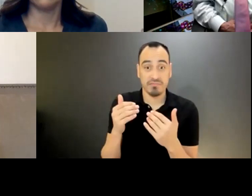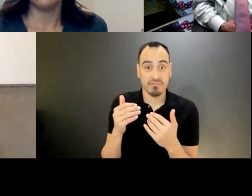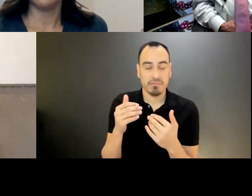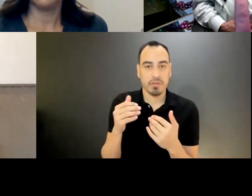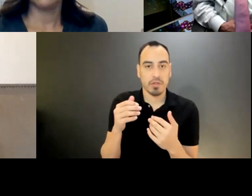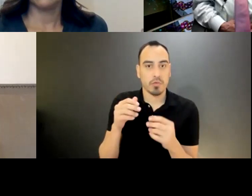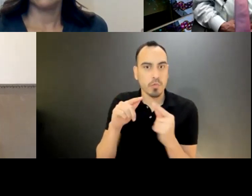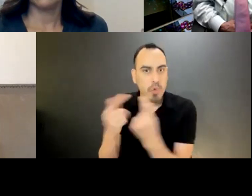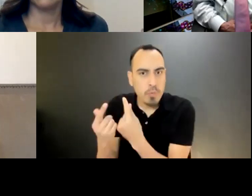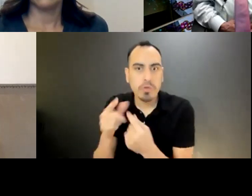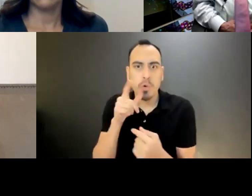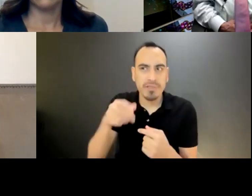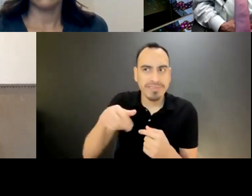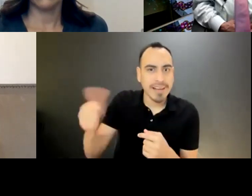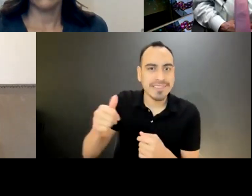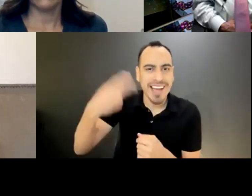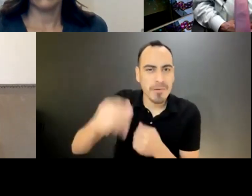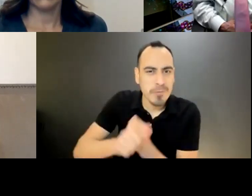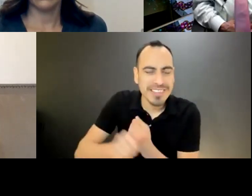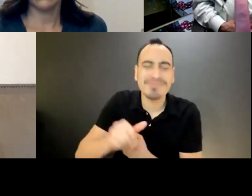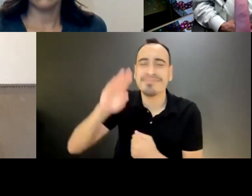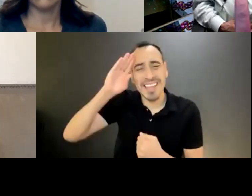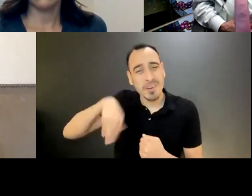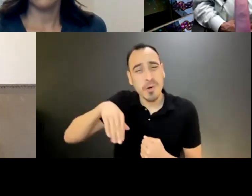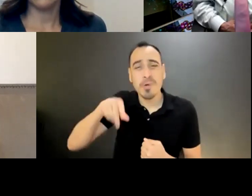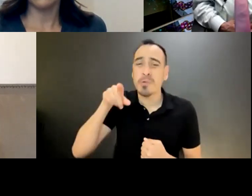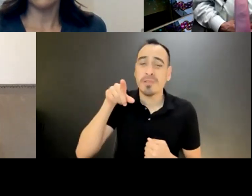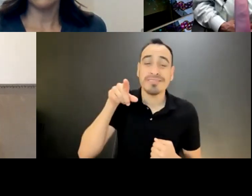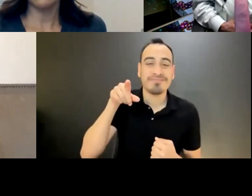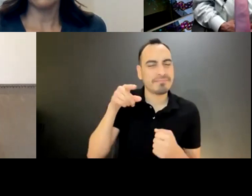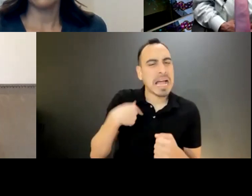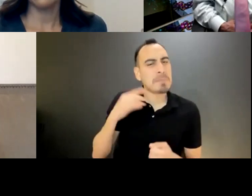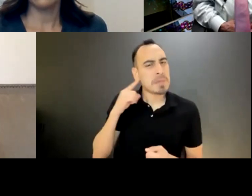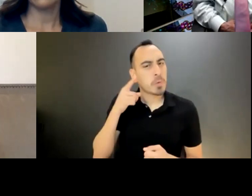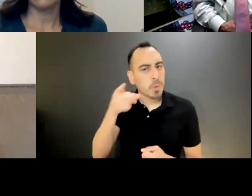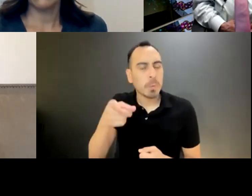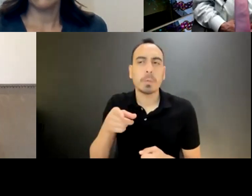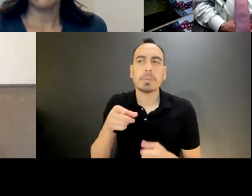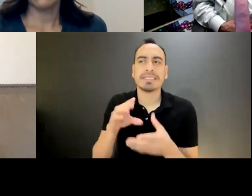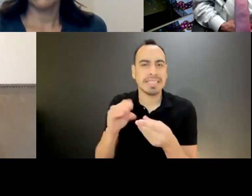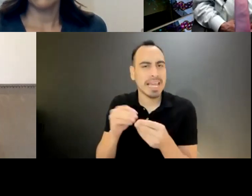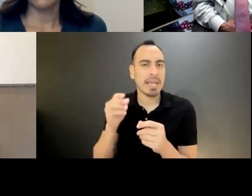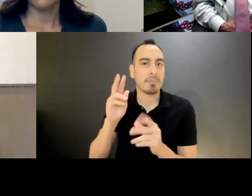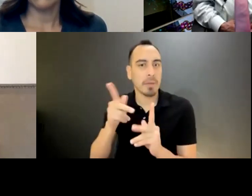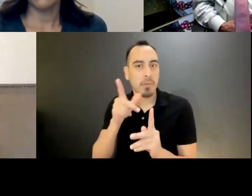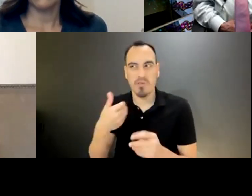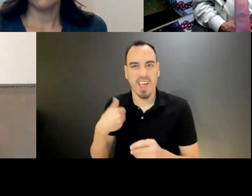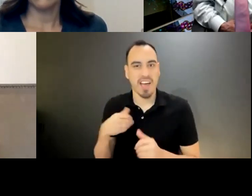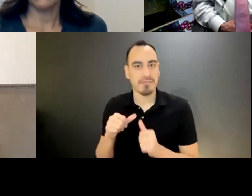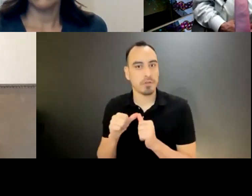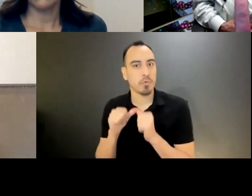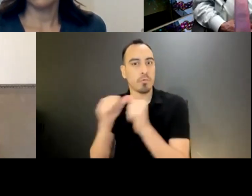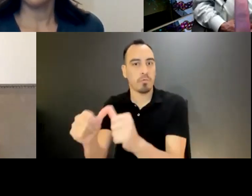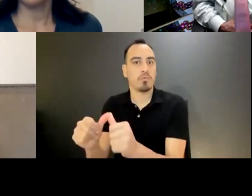you're saying in terms of the increased risk with some of the chronic diseases.